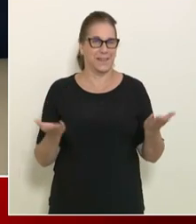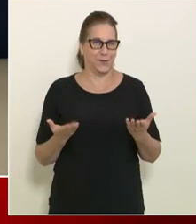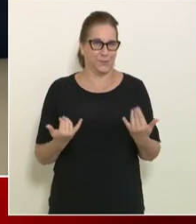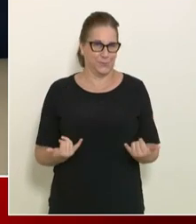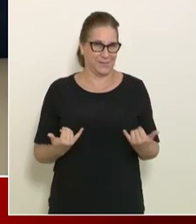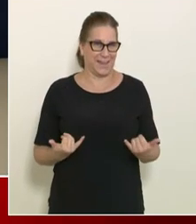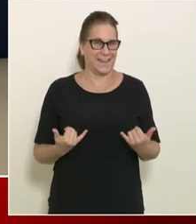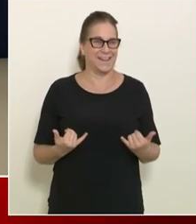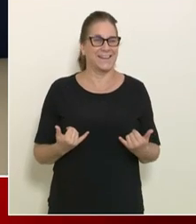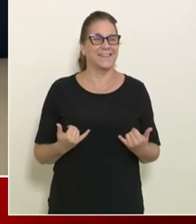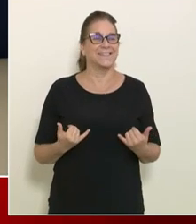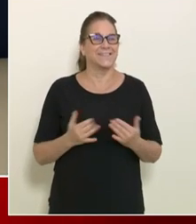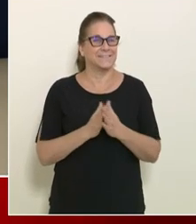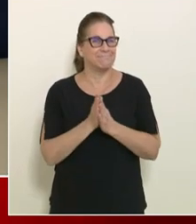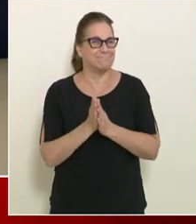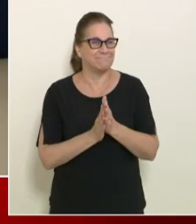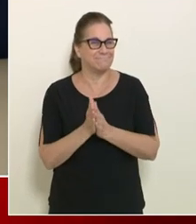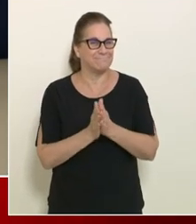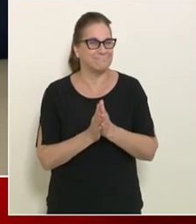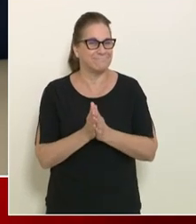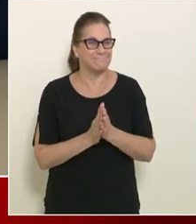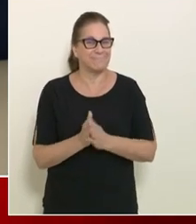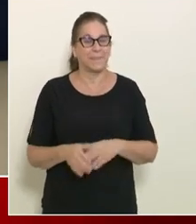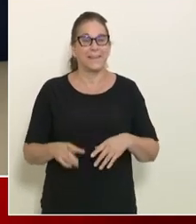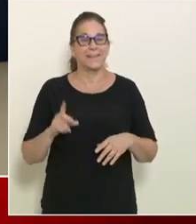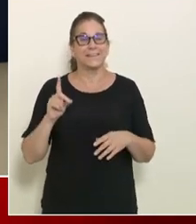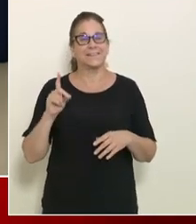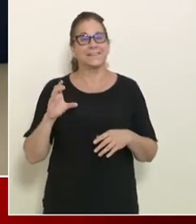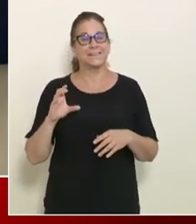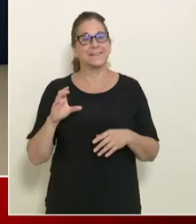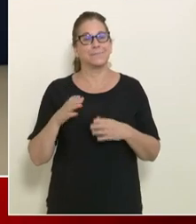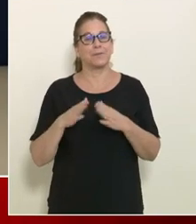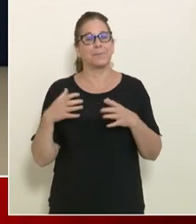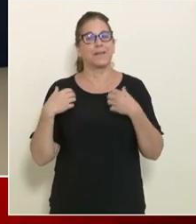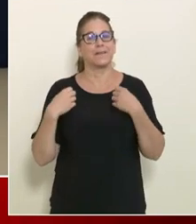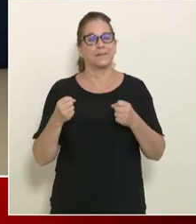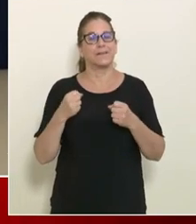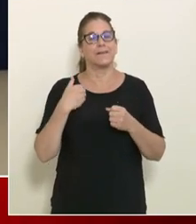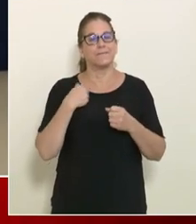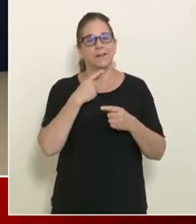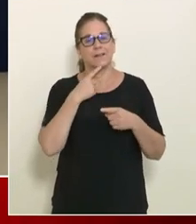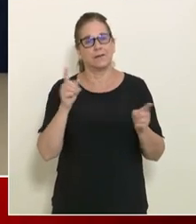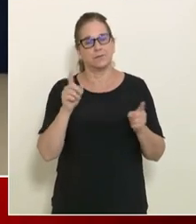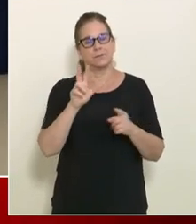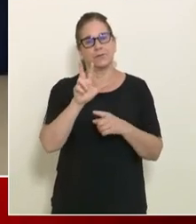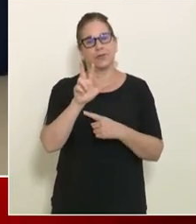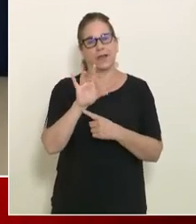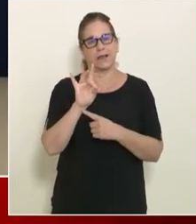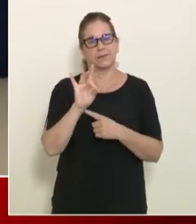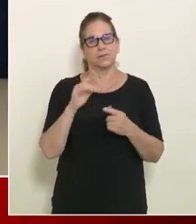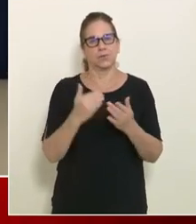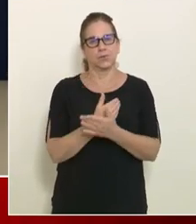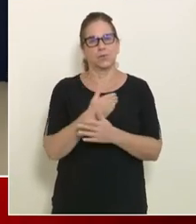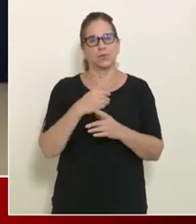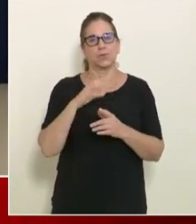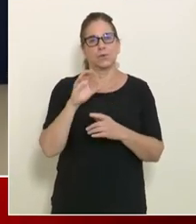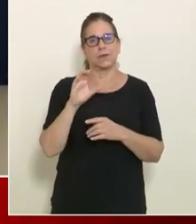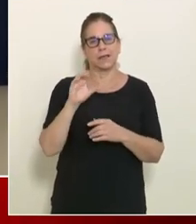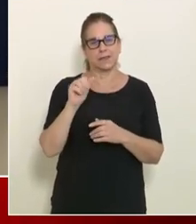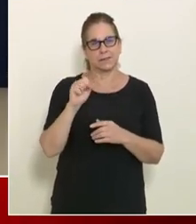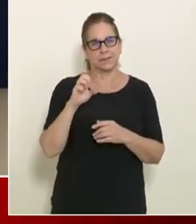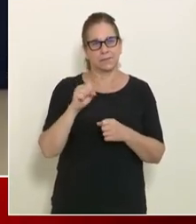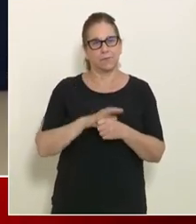This morning, DC Health announced 38 new cases of COVID-19 in our community, and sadly,